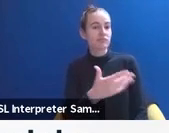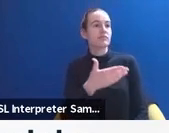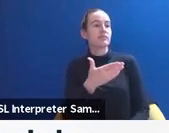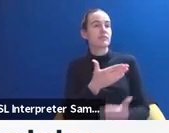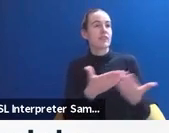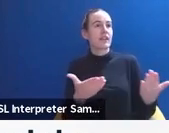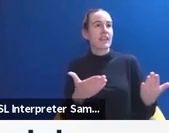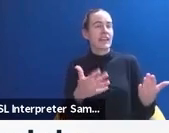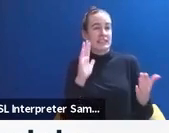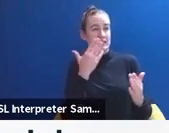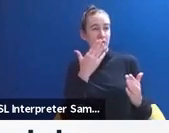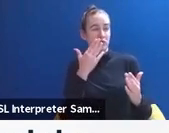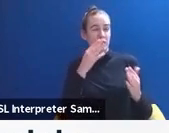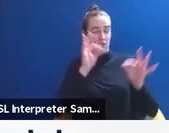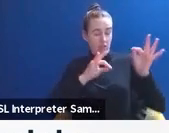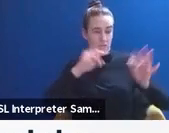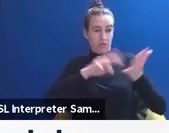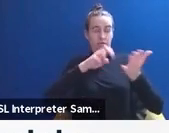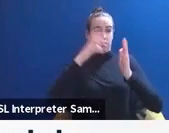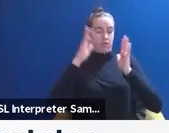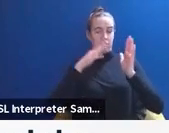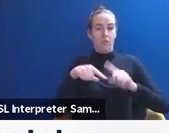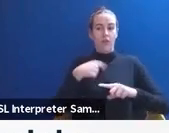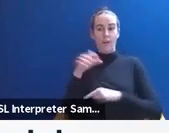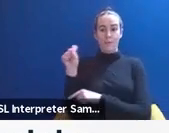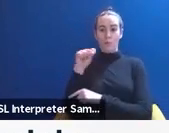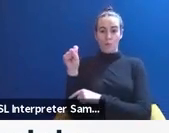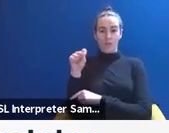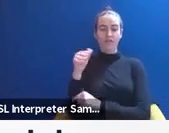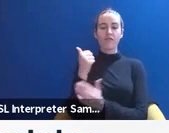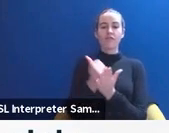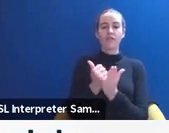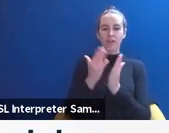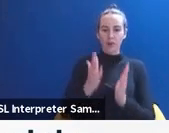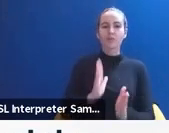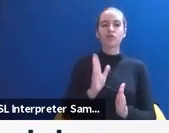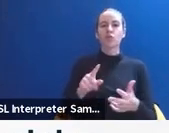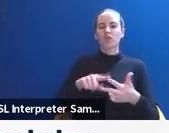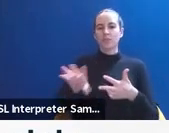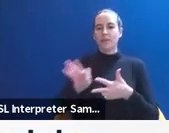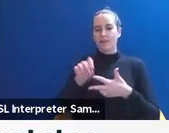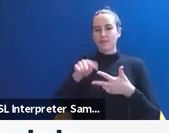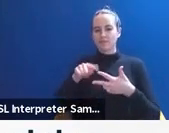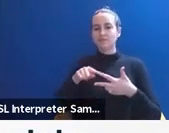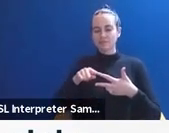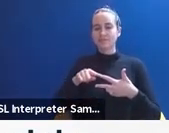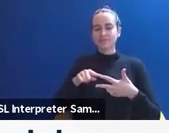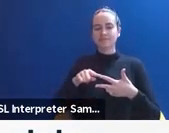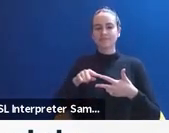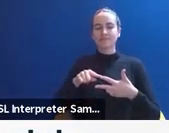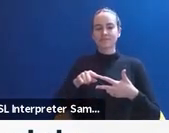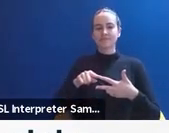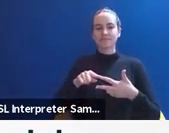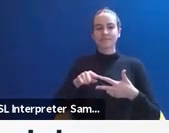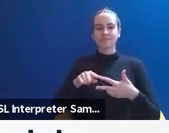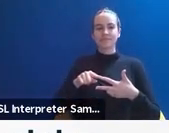bounce or jump around with head movement, then a therapist would be likely to use gaze stabilization exercises to treat those